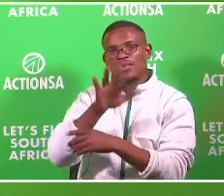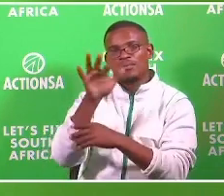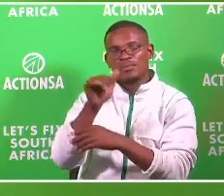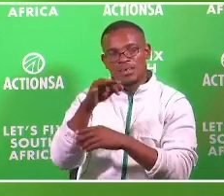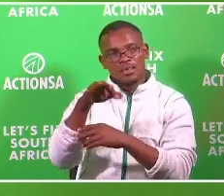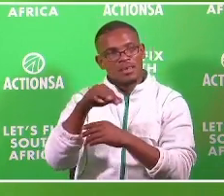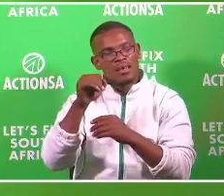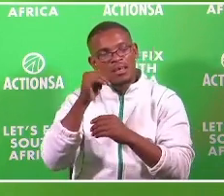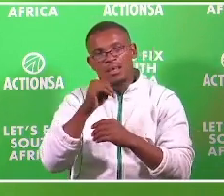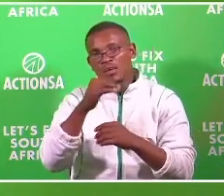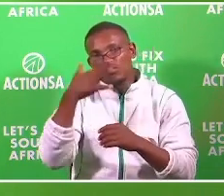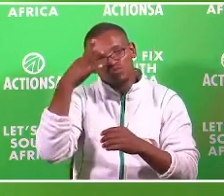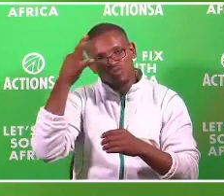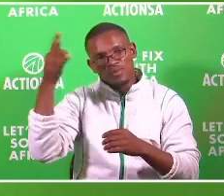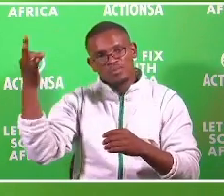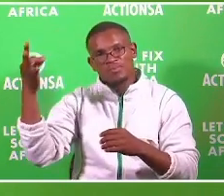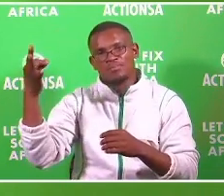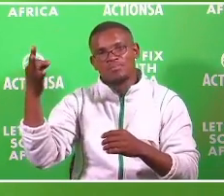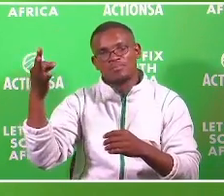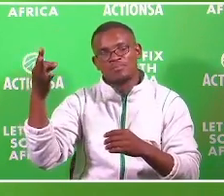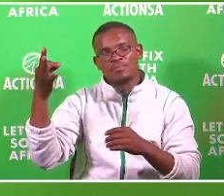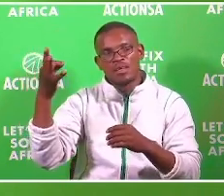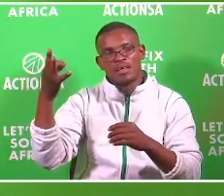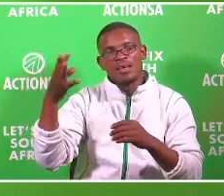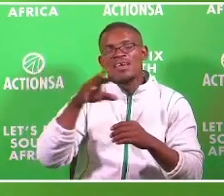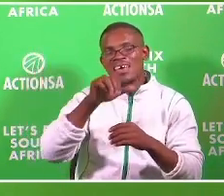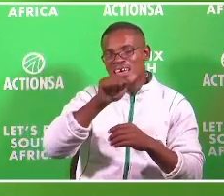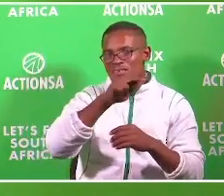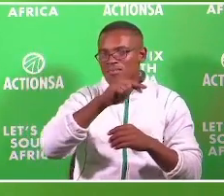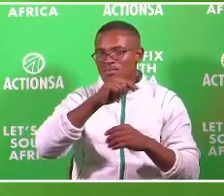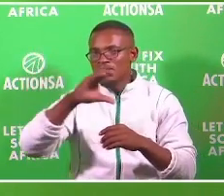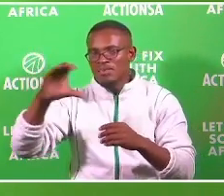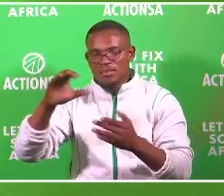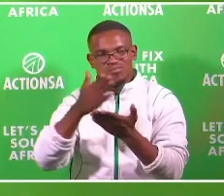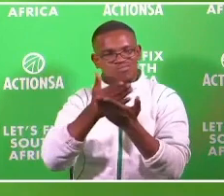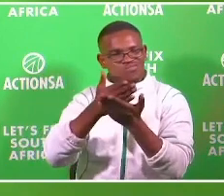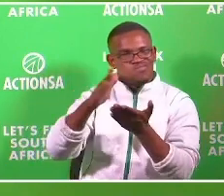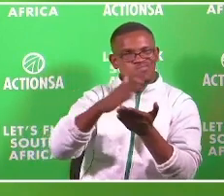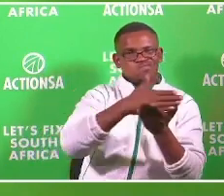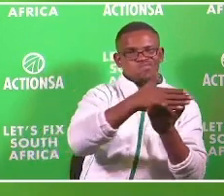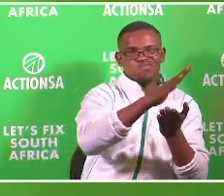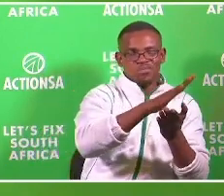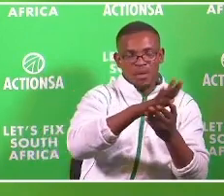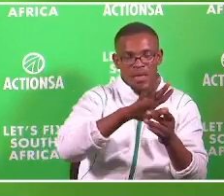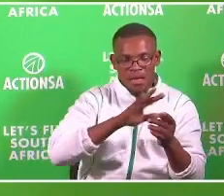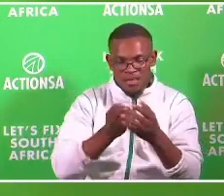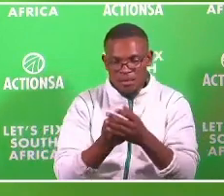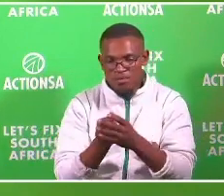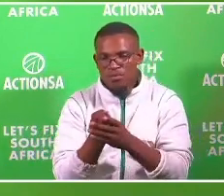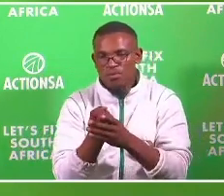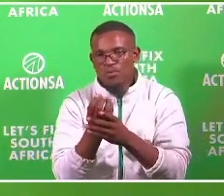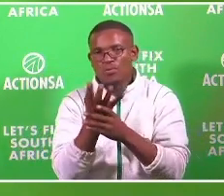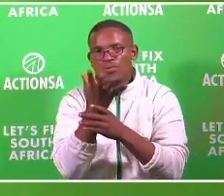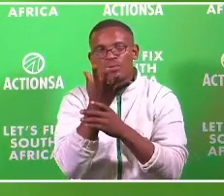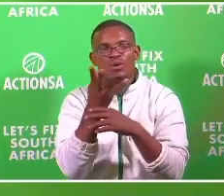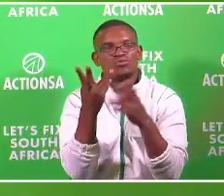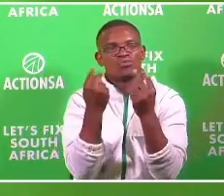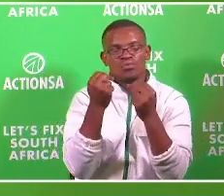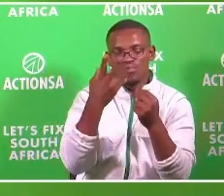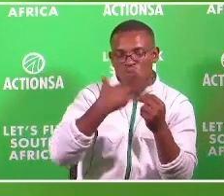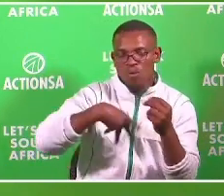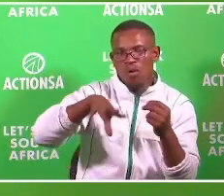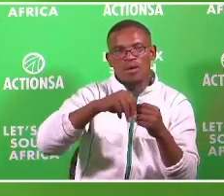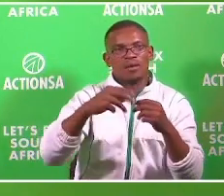their vote will remove the ruling party and bring prosperity to all our